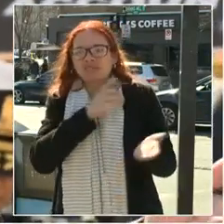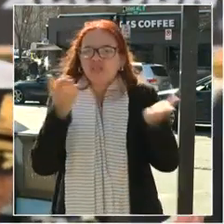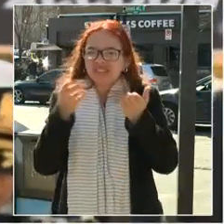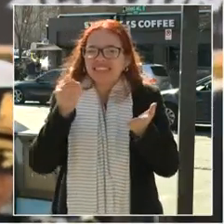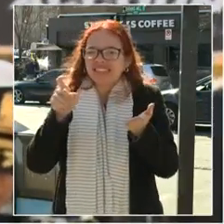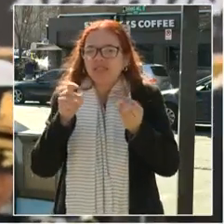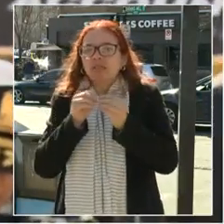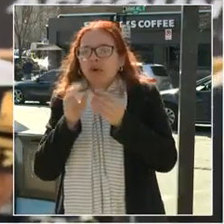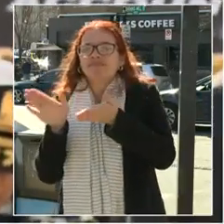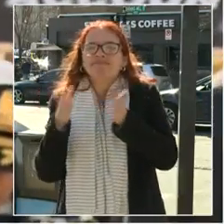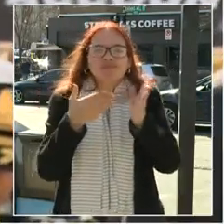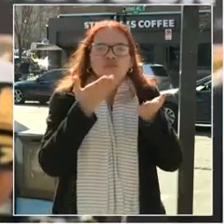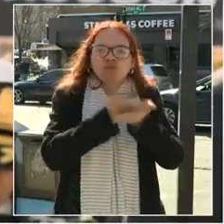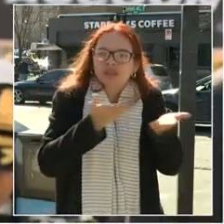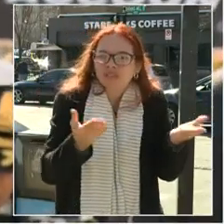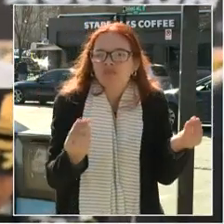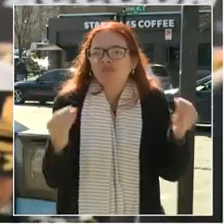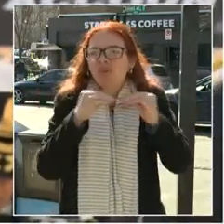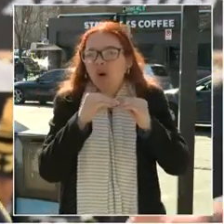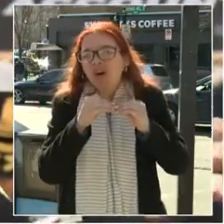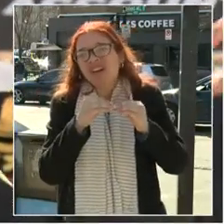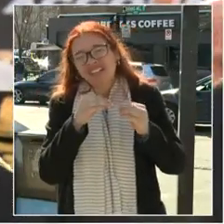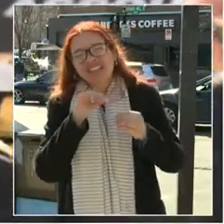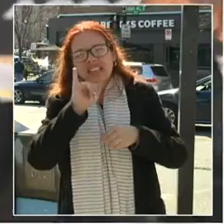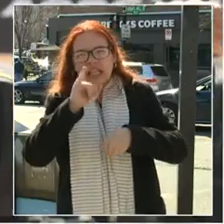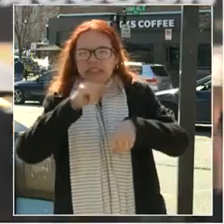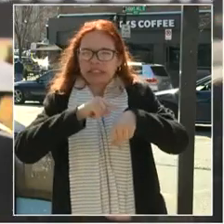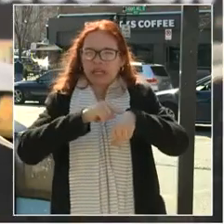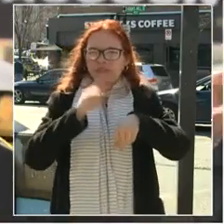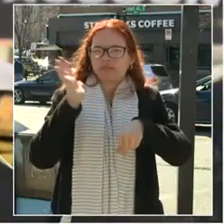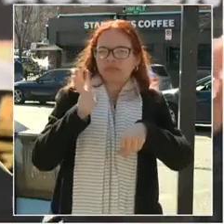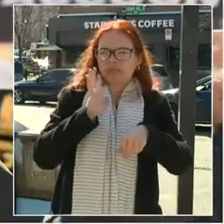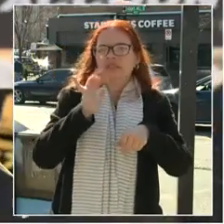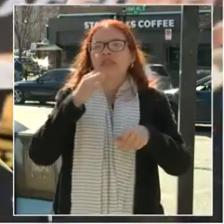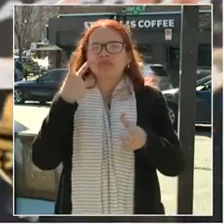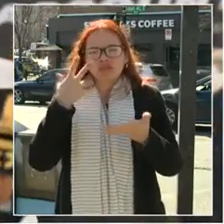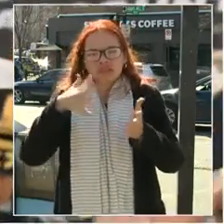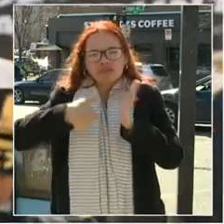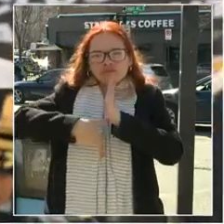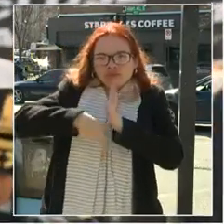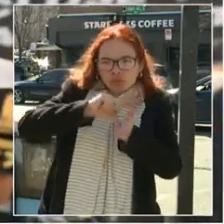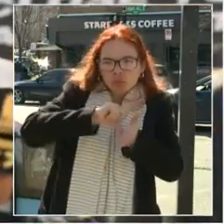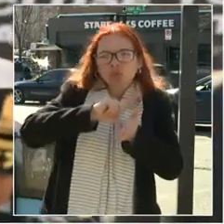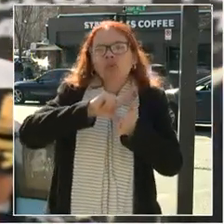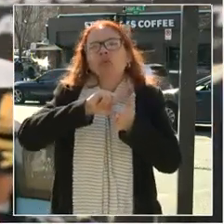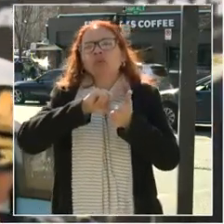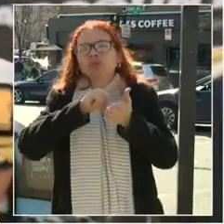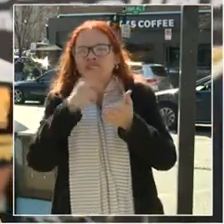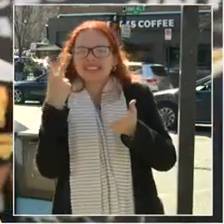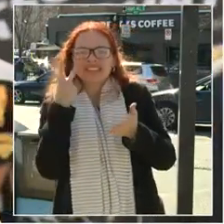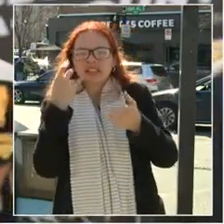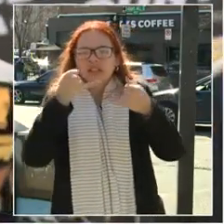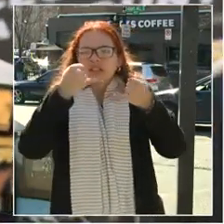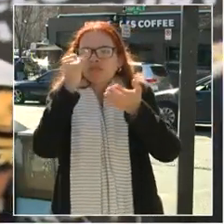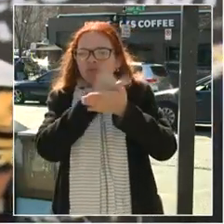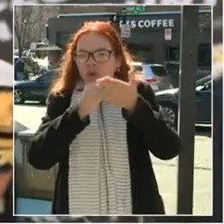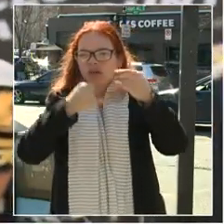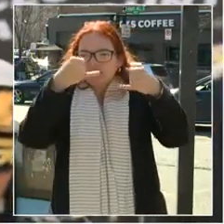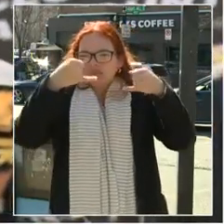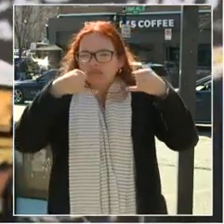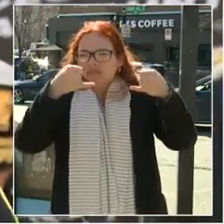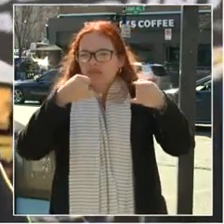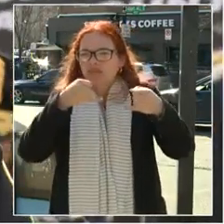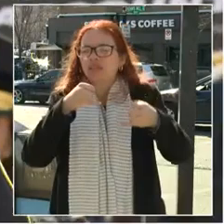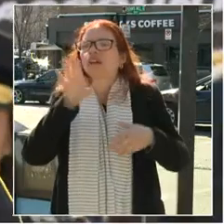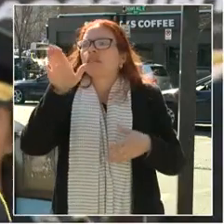communities. So we're right about that time where it's time for us to review redrawing boundaries for PSAs and all that kind of stuff. Thank you. One more quick question.